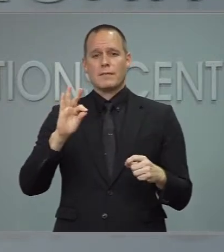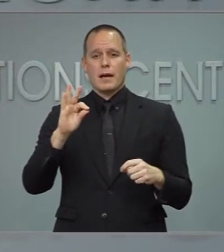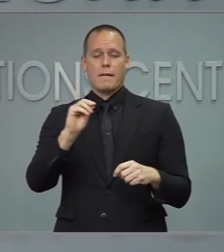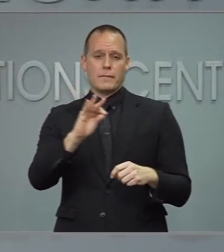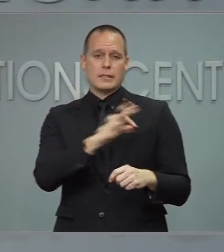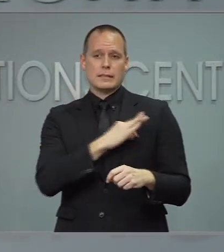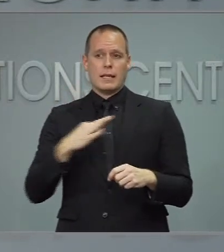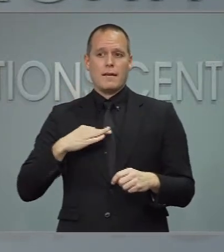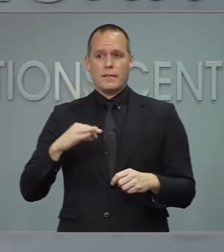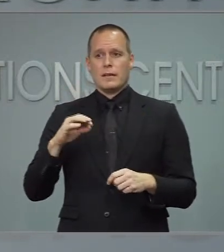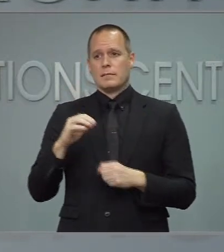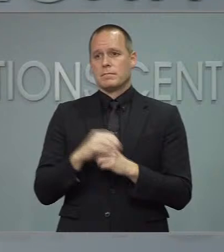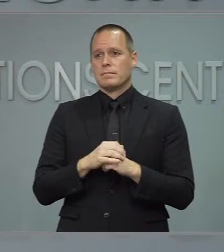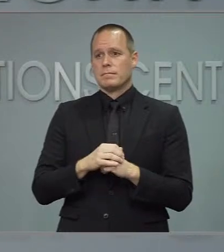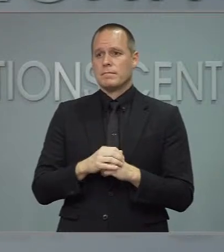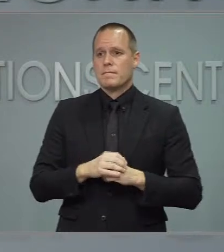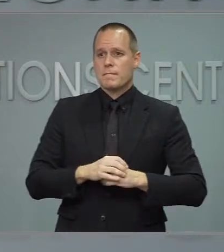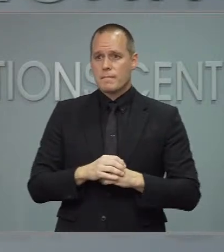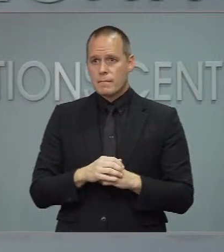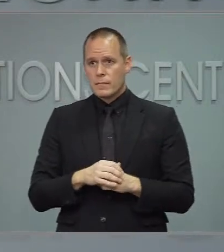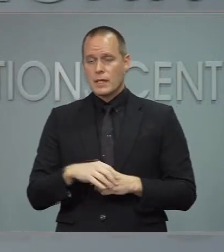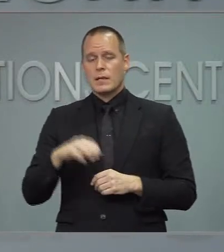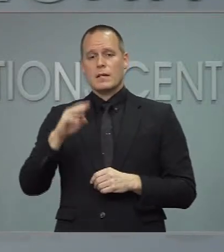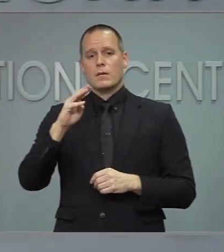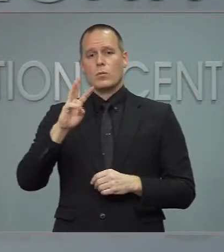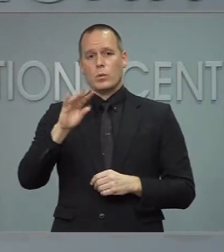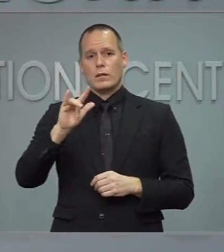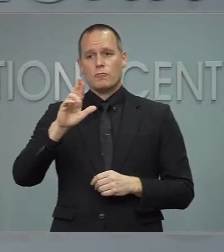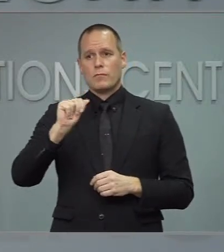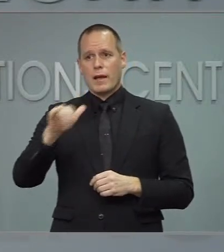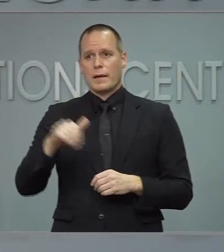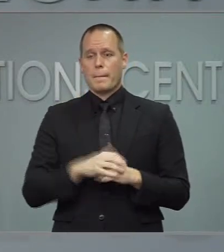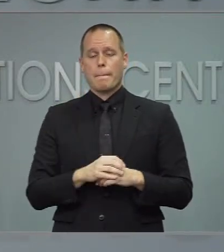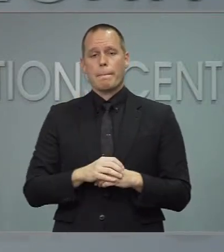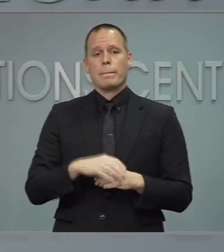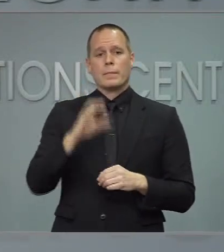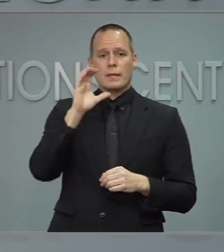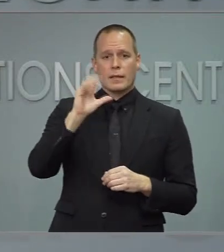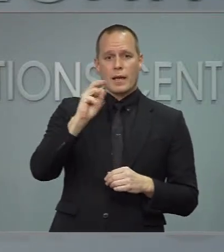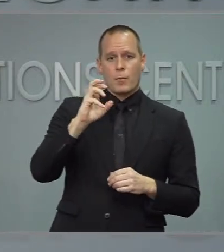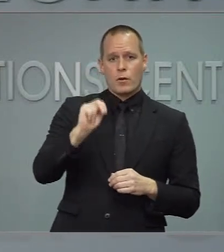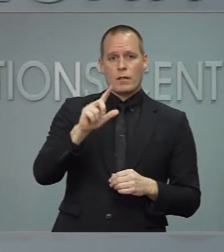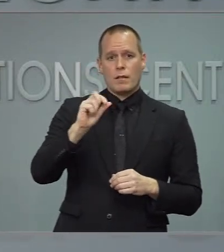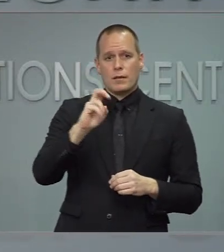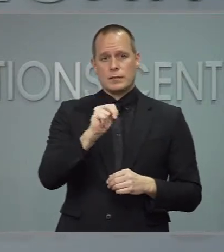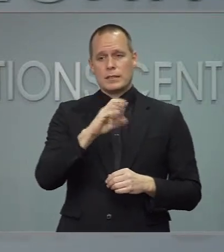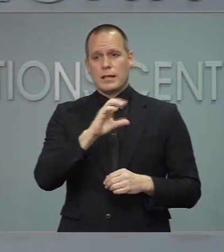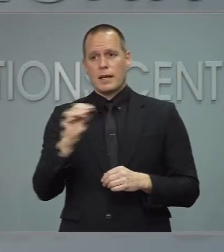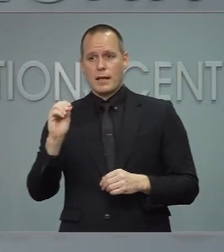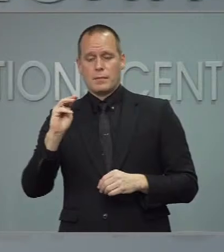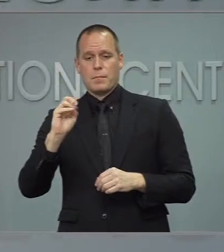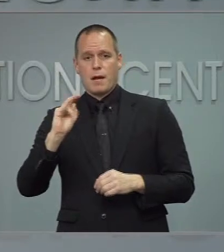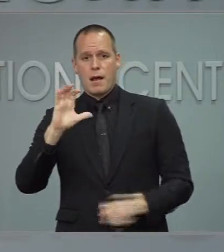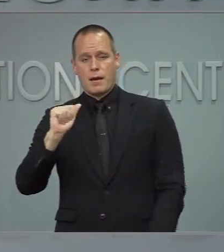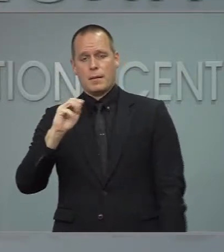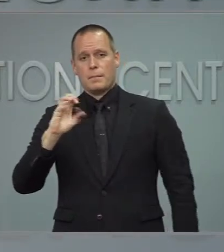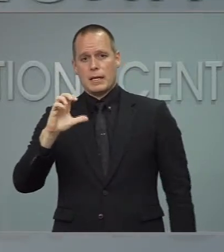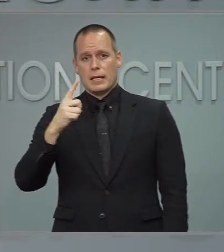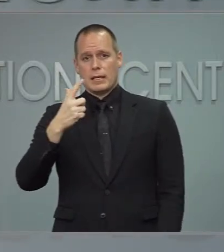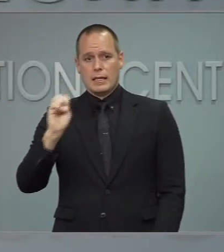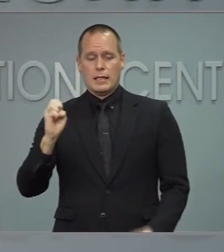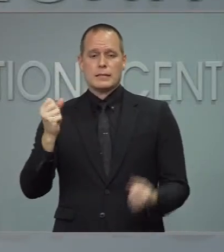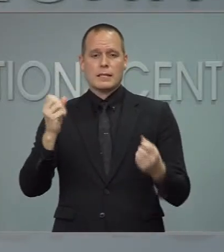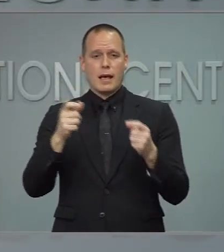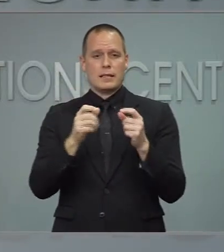Cameron Larson and Monica McGee are our sign language interpreters, and behind the scenes, Jackie and Jasmine Mativier are our Spanish